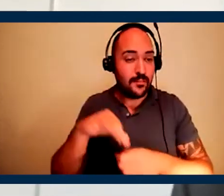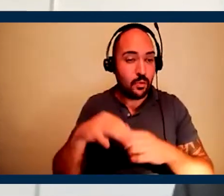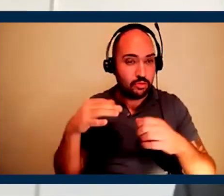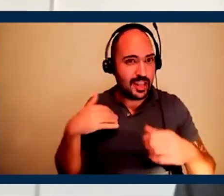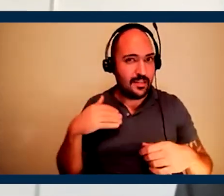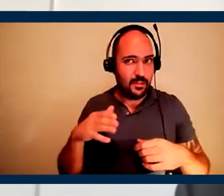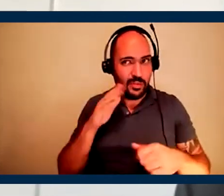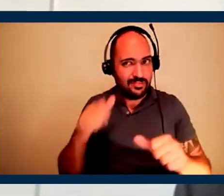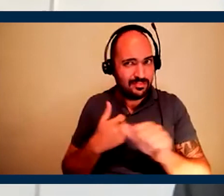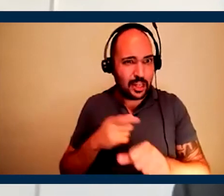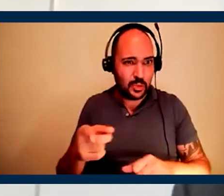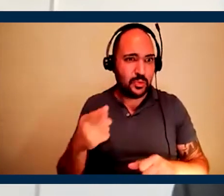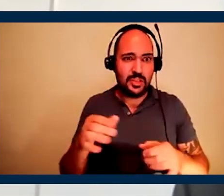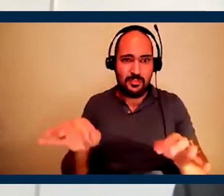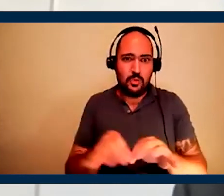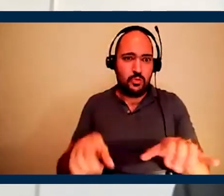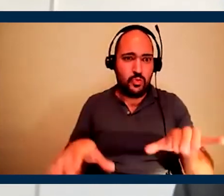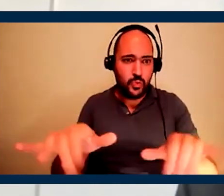that.